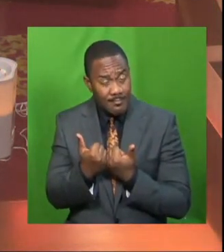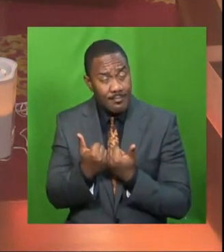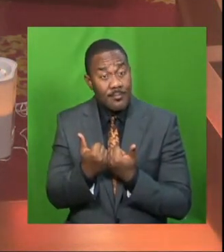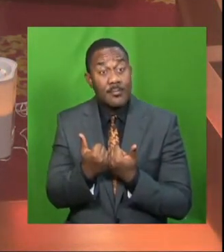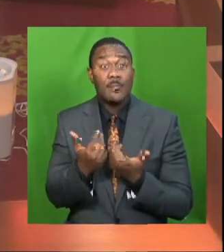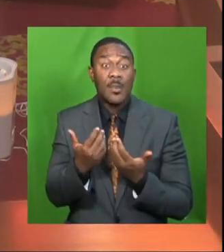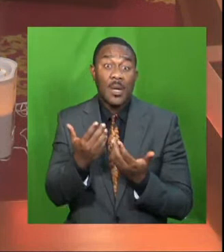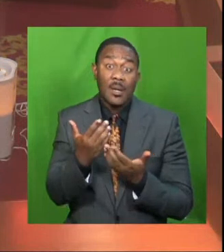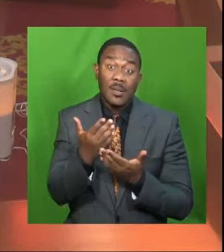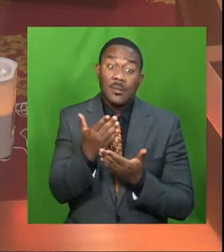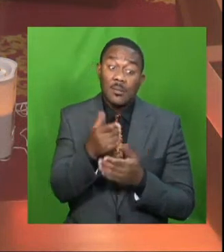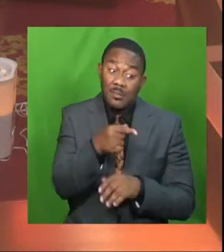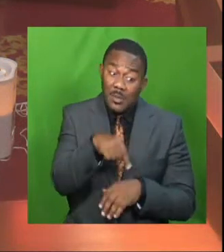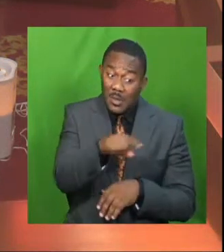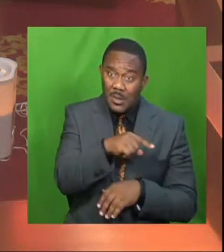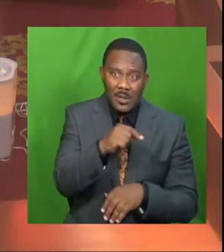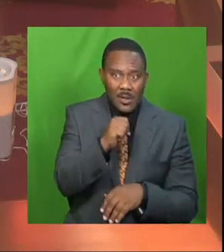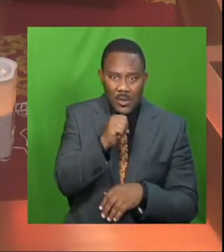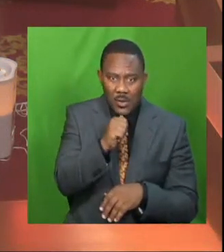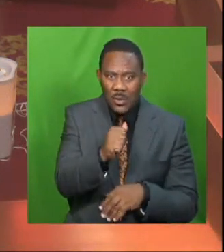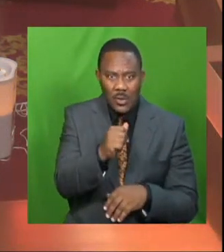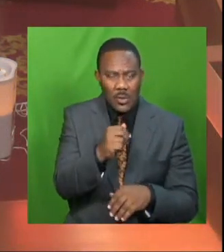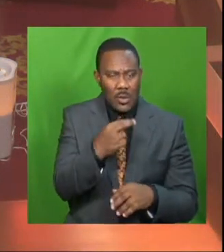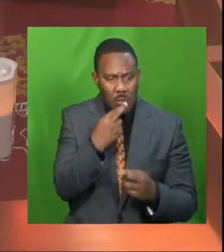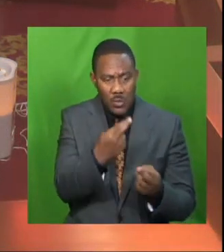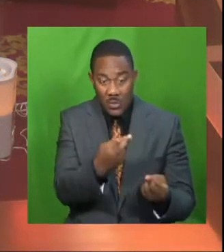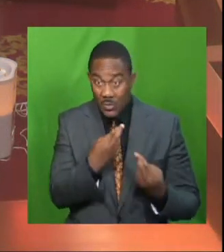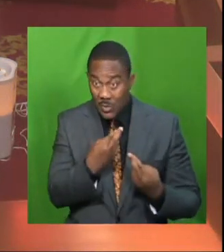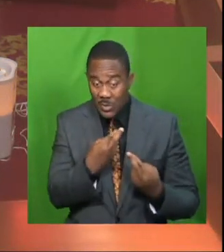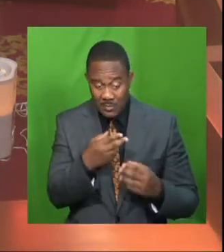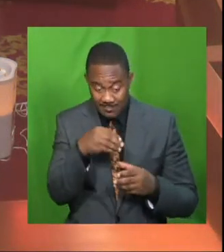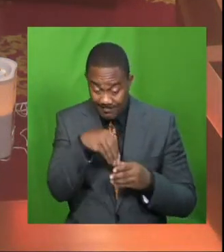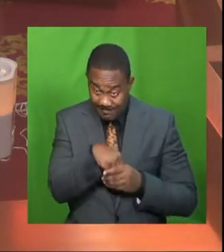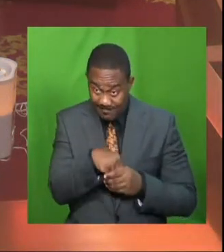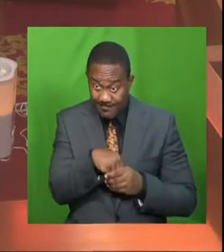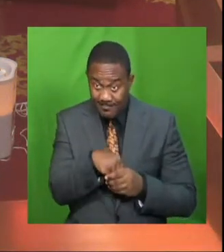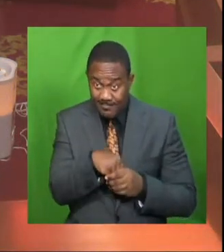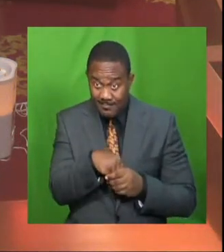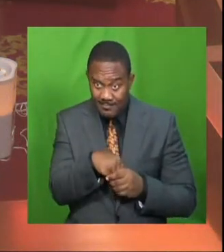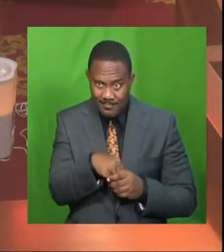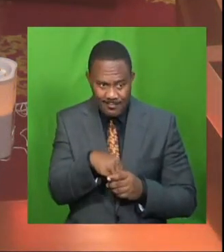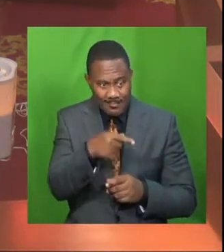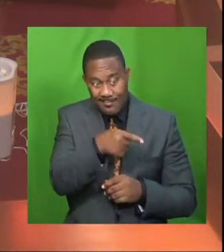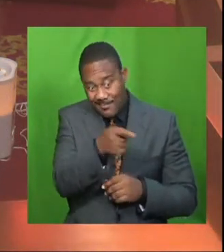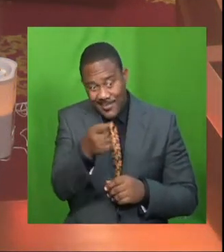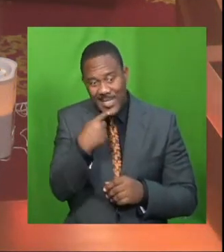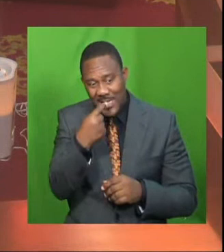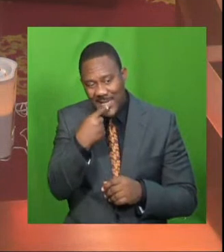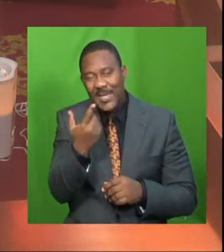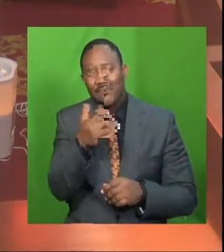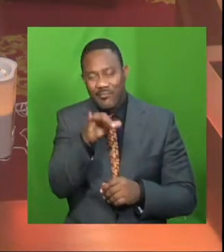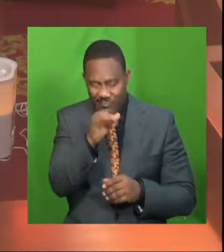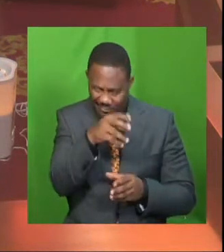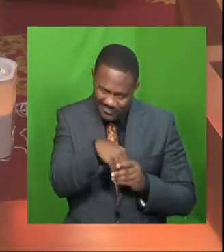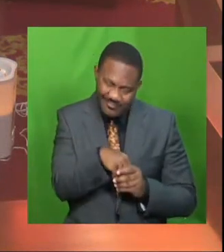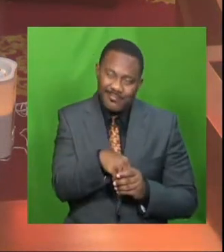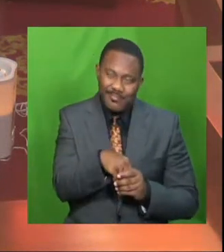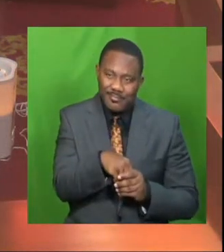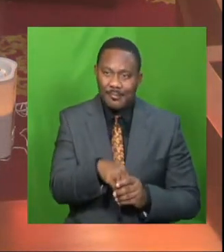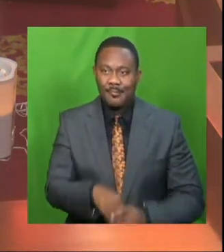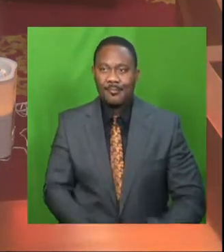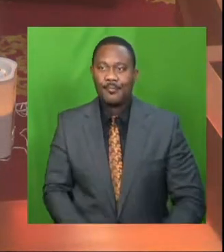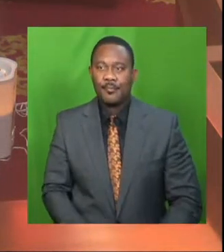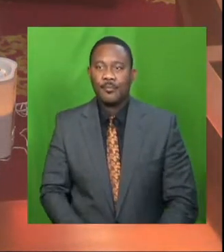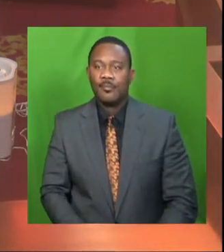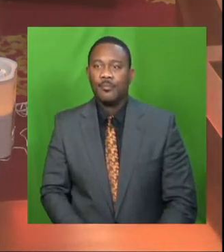not responded, regrettably, Mr. Speaker, includes some of the ones that he referred to. Now, Mr. Speaker, further,